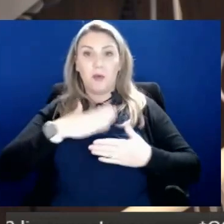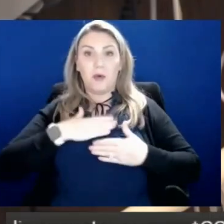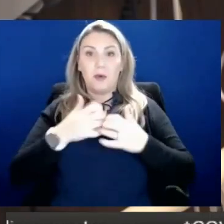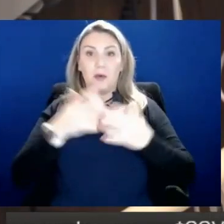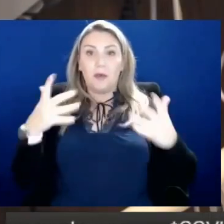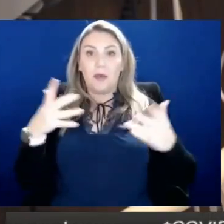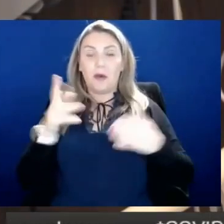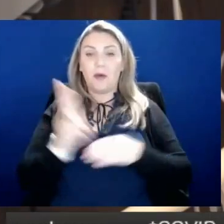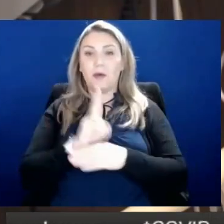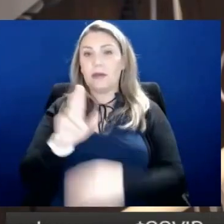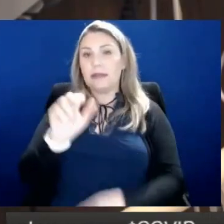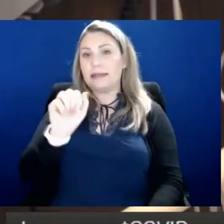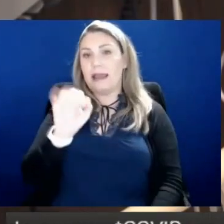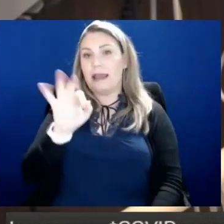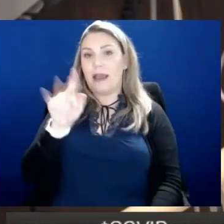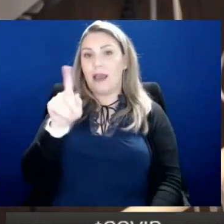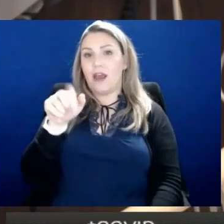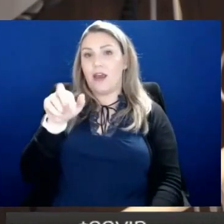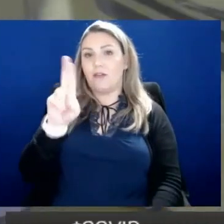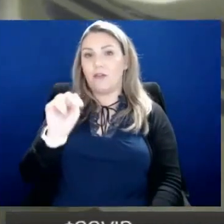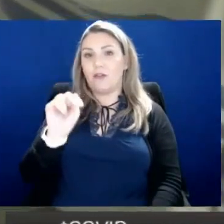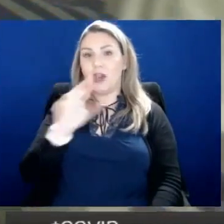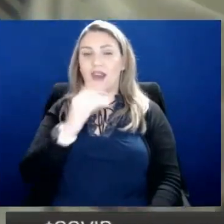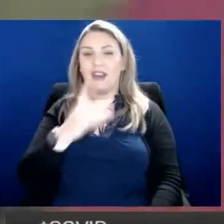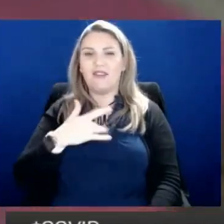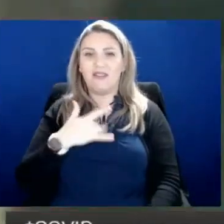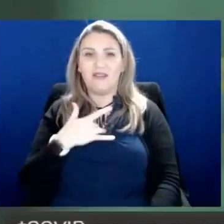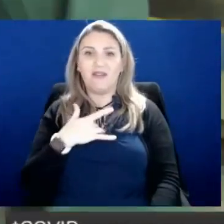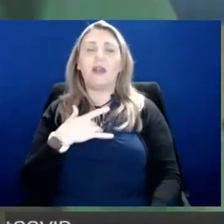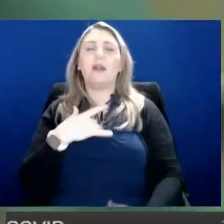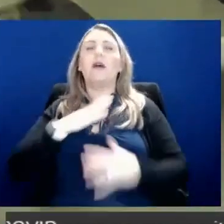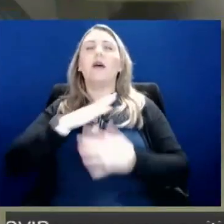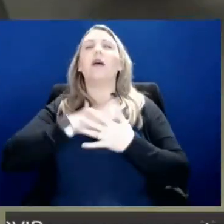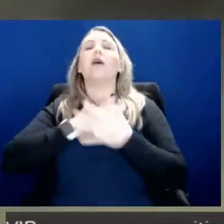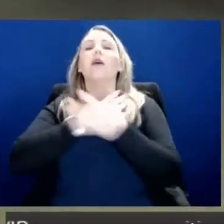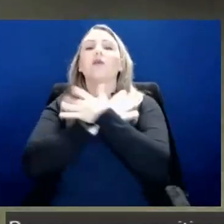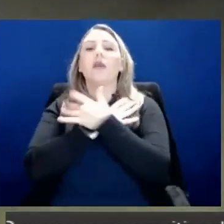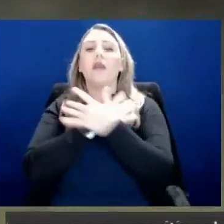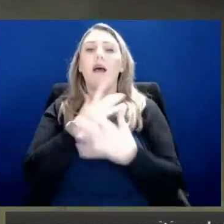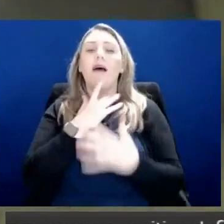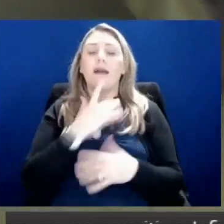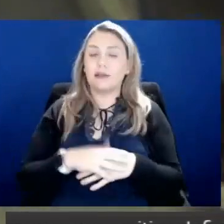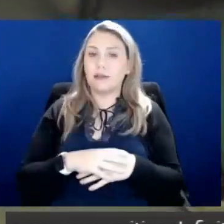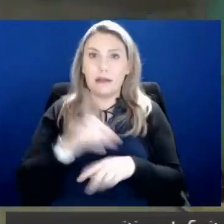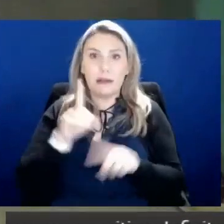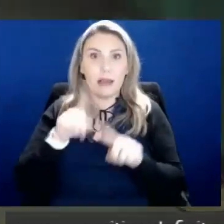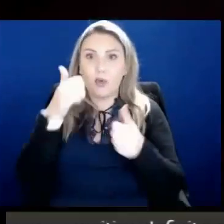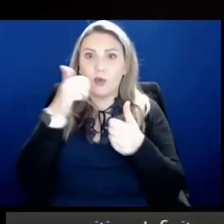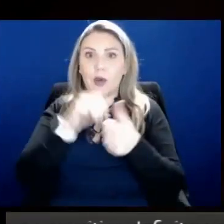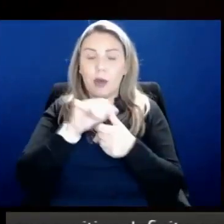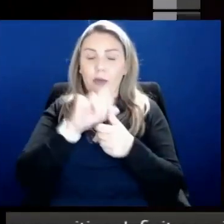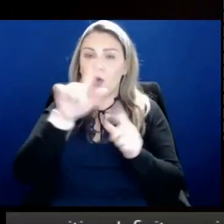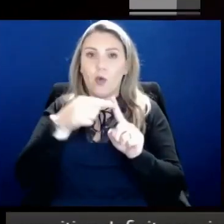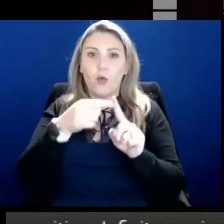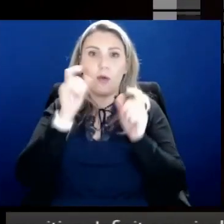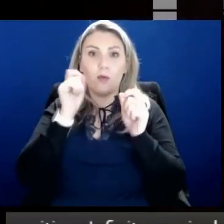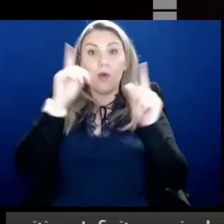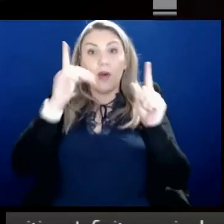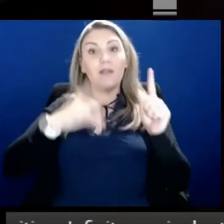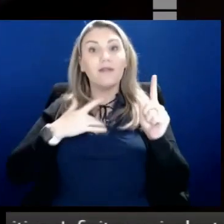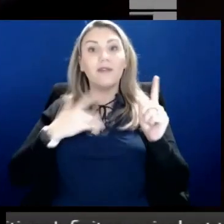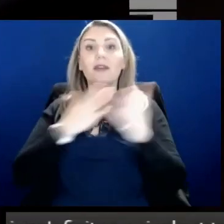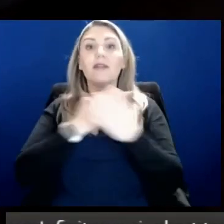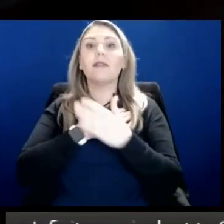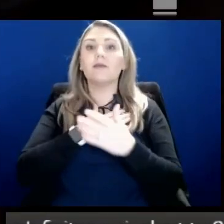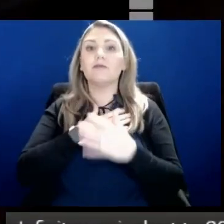just actually feeling rested for once in my life. He doesn't remember a time ever where he woke up feeling that way.